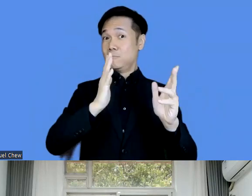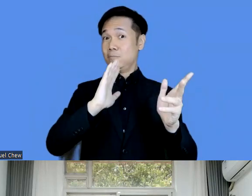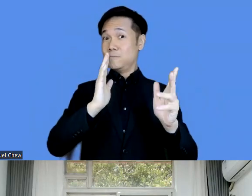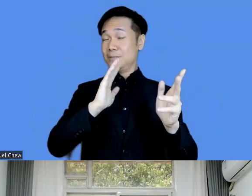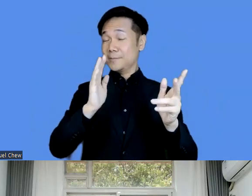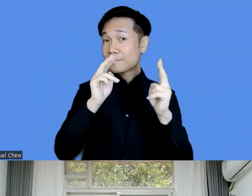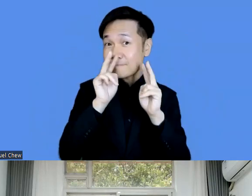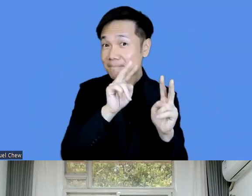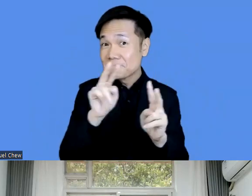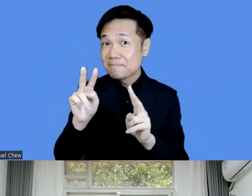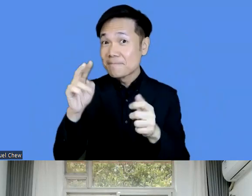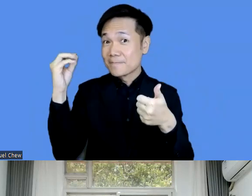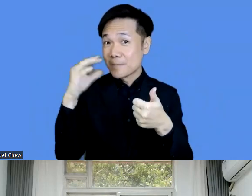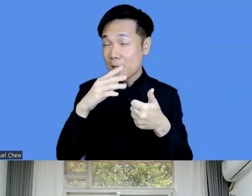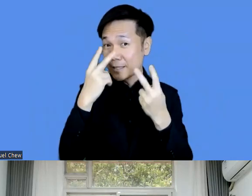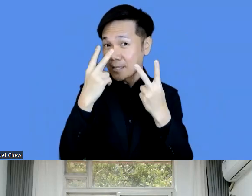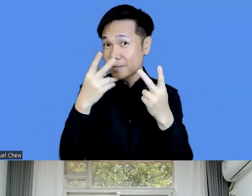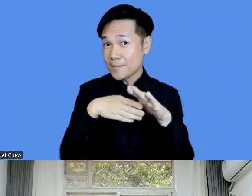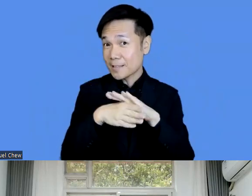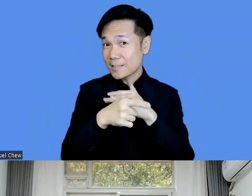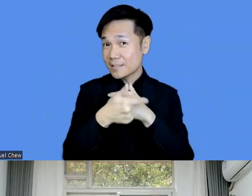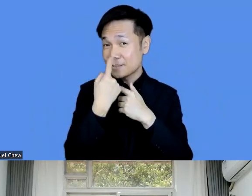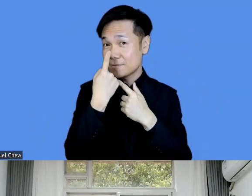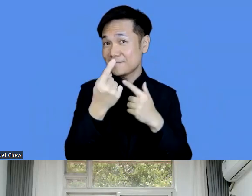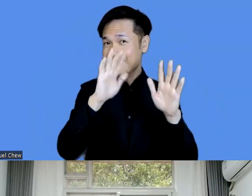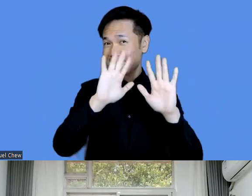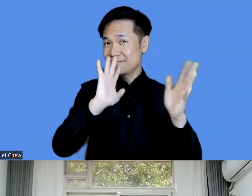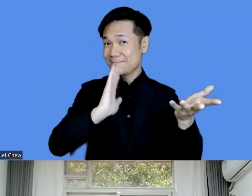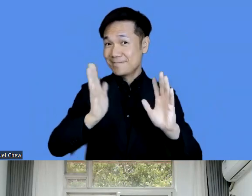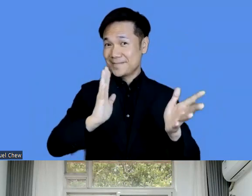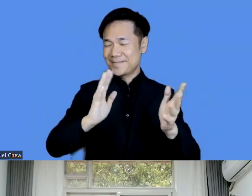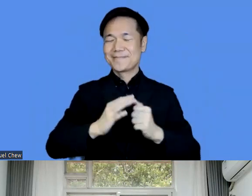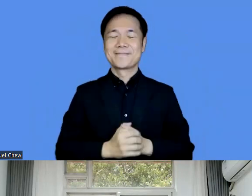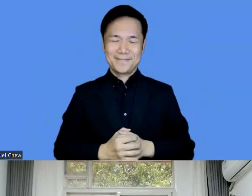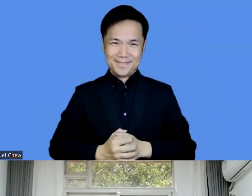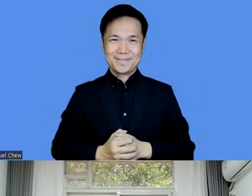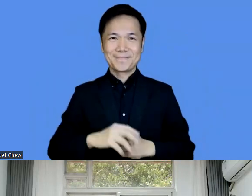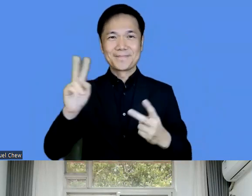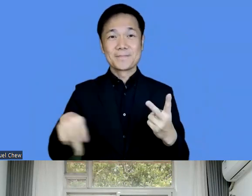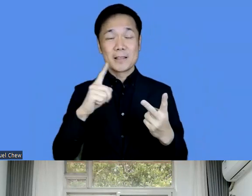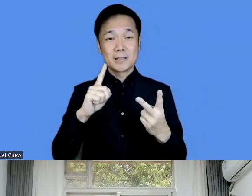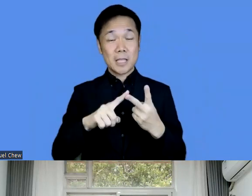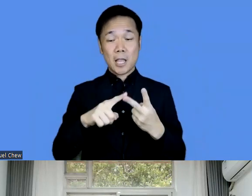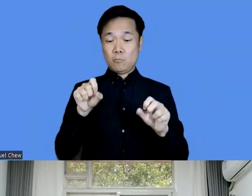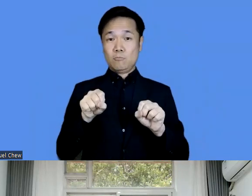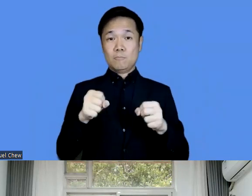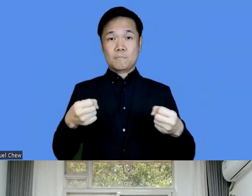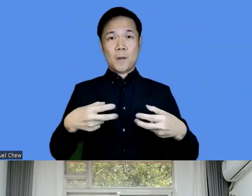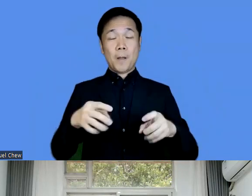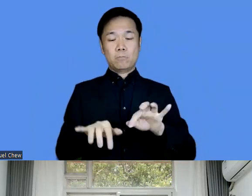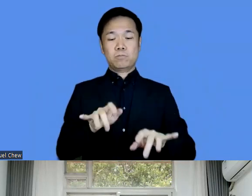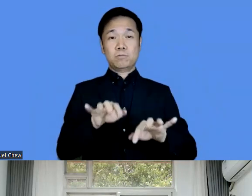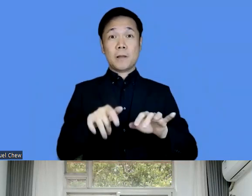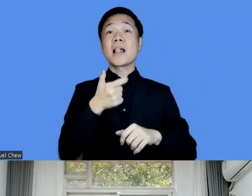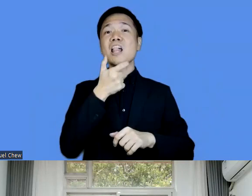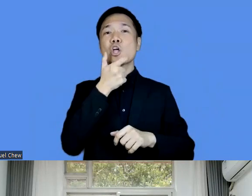of you have already access to it. Also, we are providing live captioning in English, which you